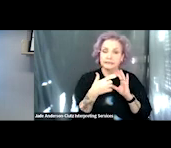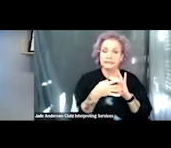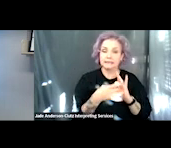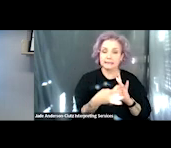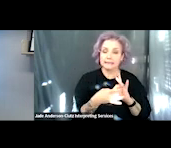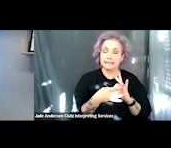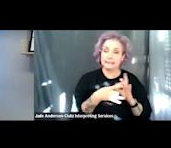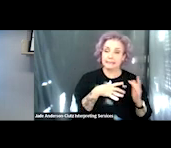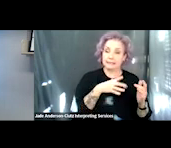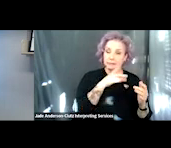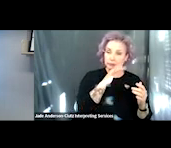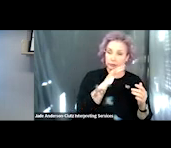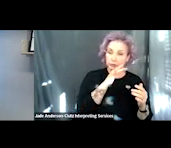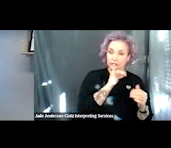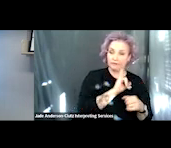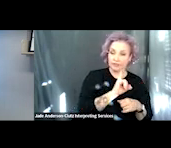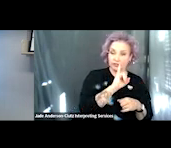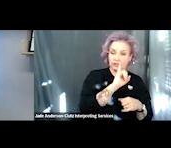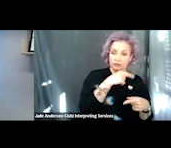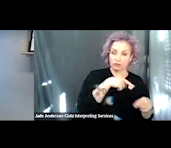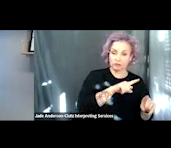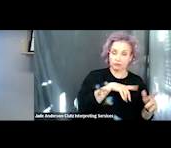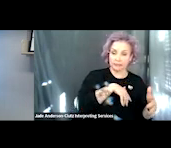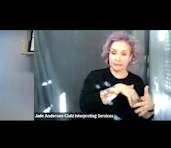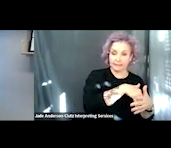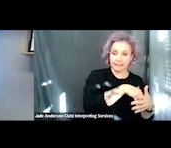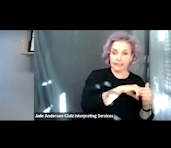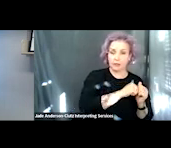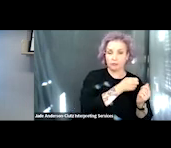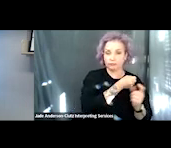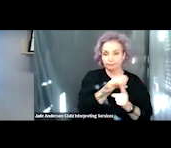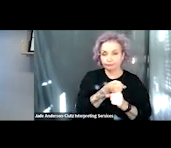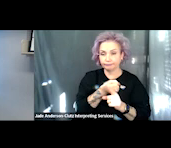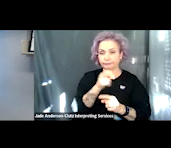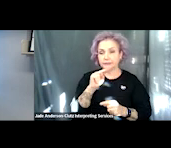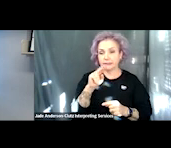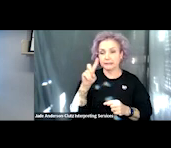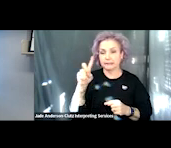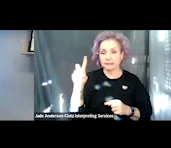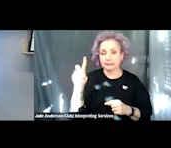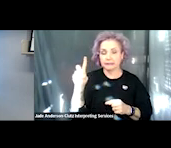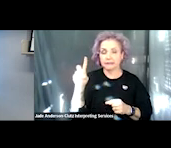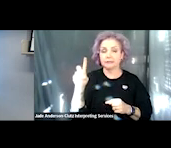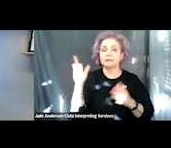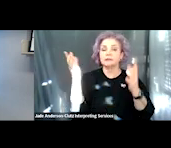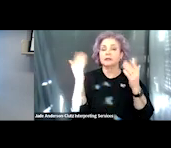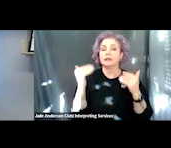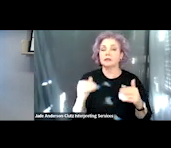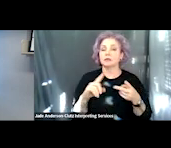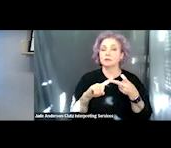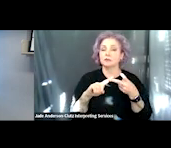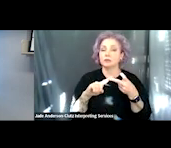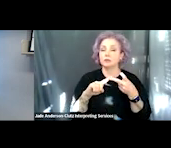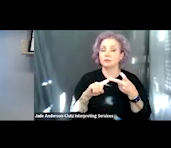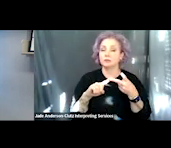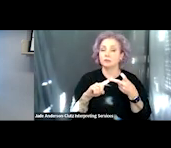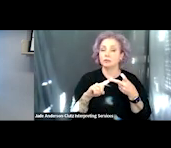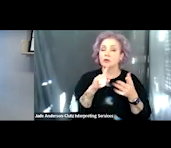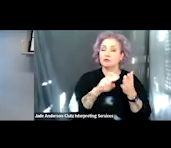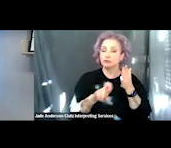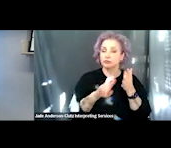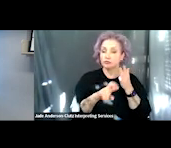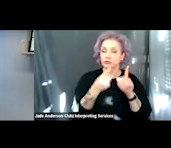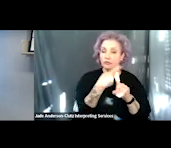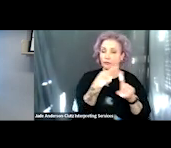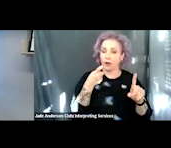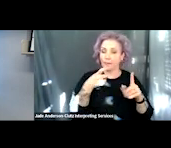disorders. I'm going to outline some of the preclinical evidence of what we know from animal models that supports the maternal